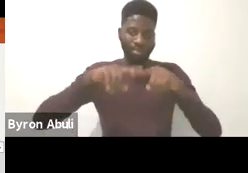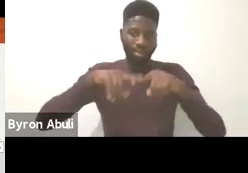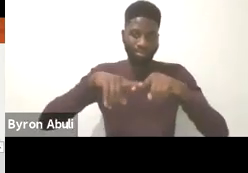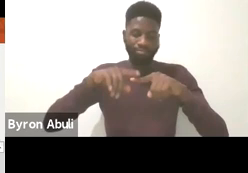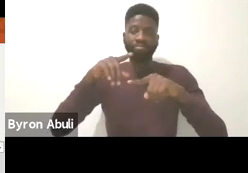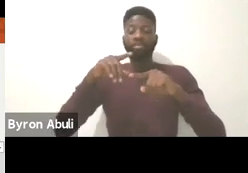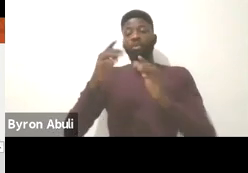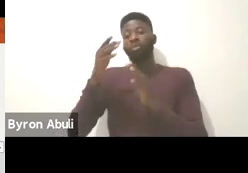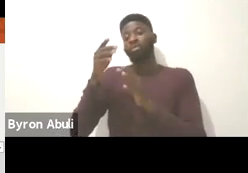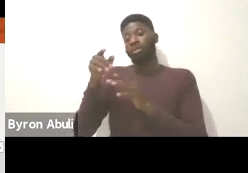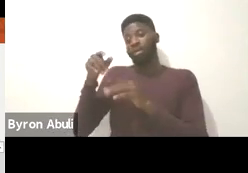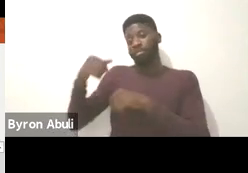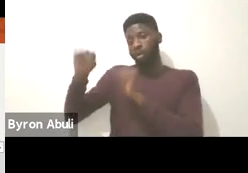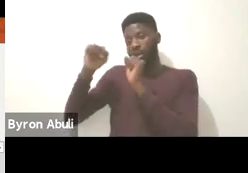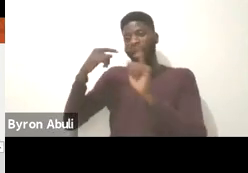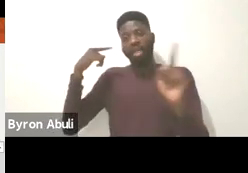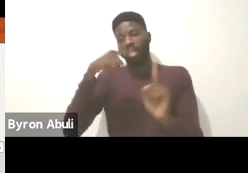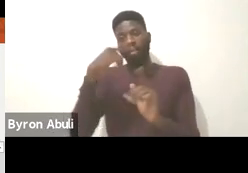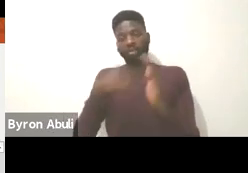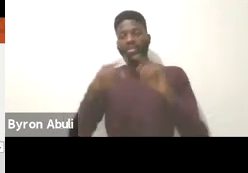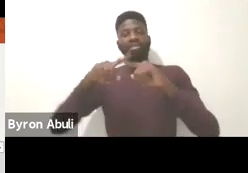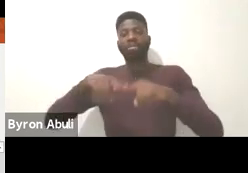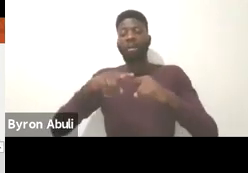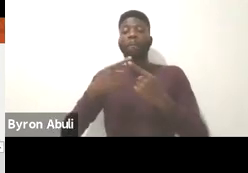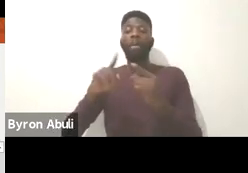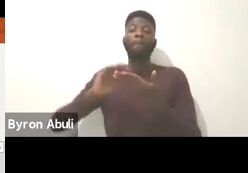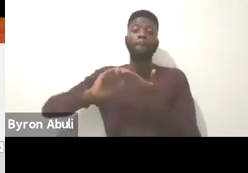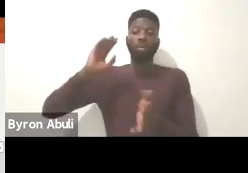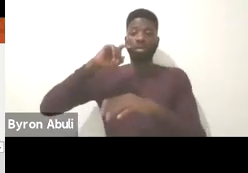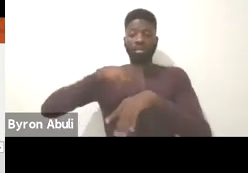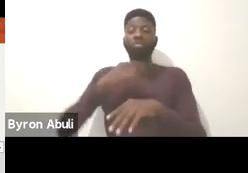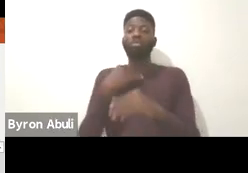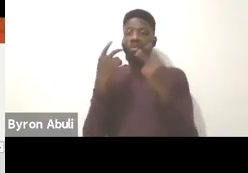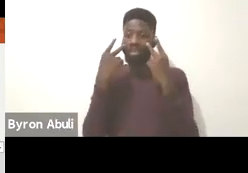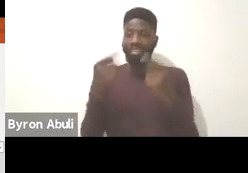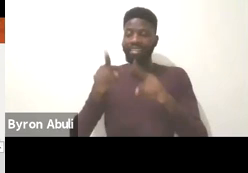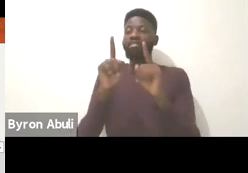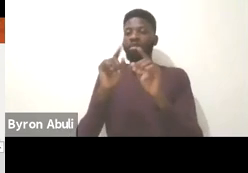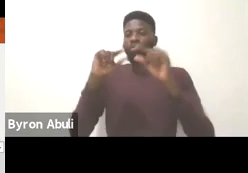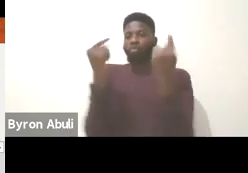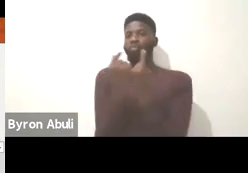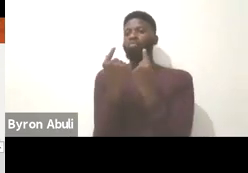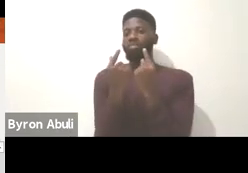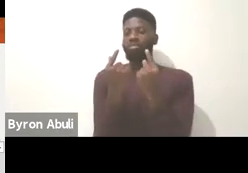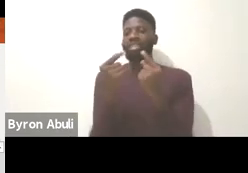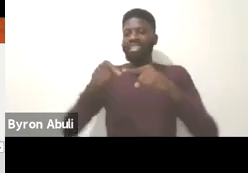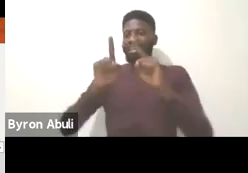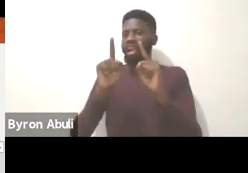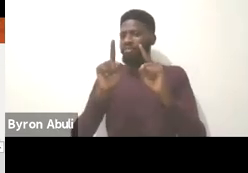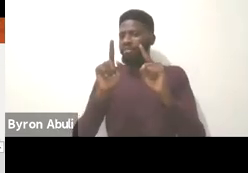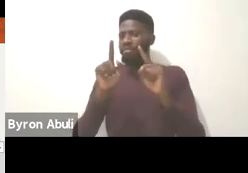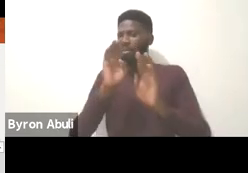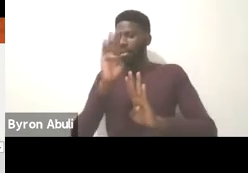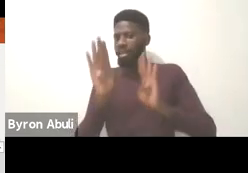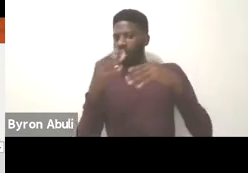the interviewer is looking for. Okay. But mostly they would like to see how you behave in a group setting. Are you organized, or you will just